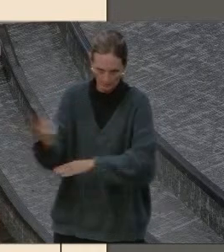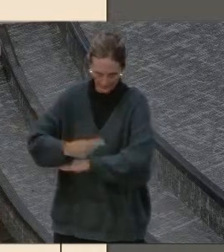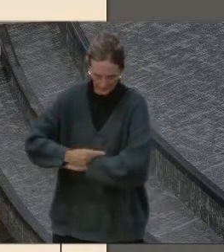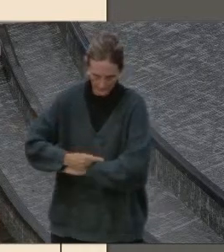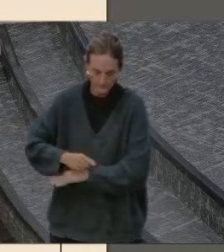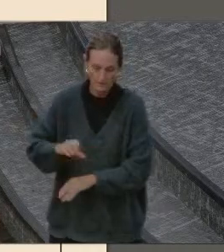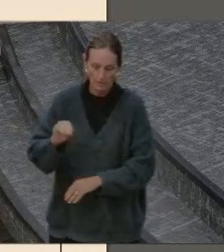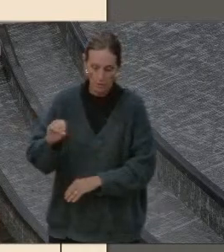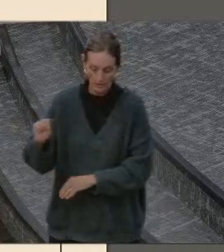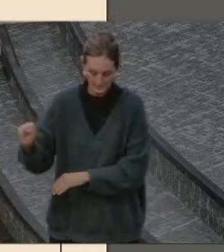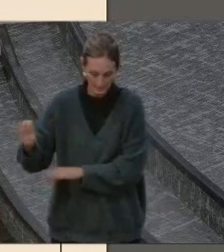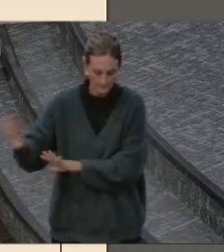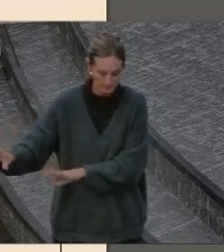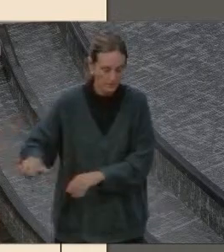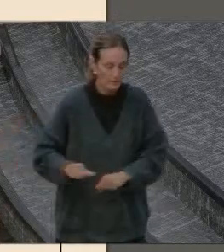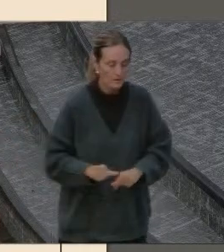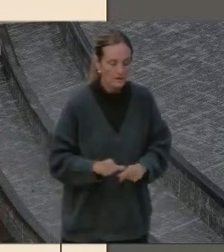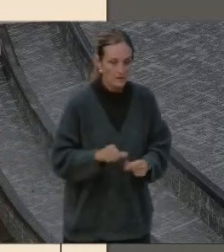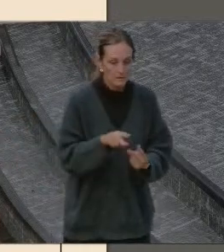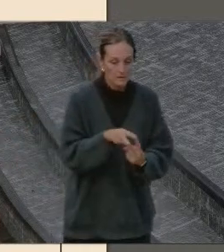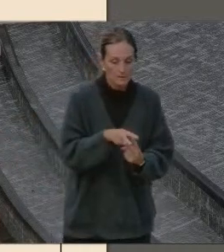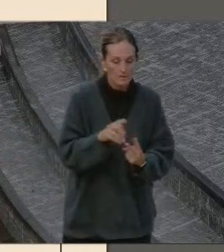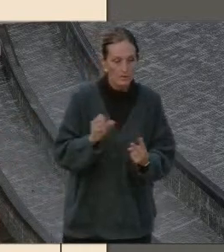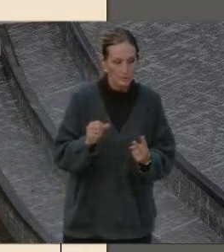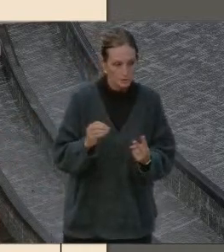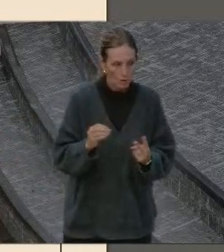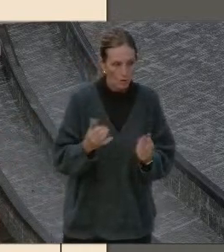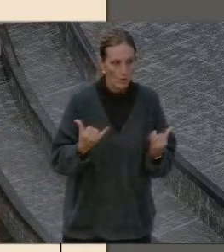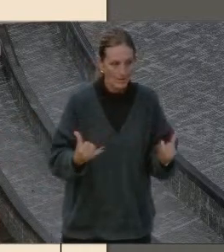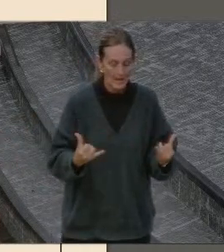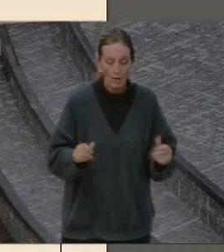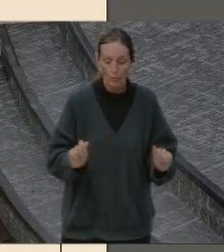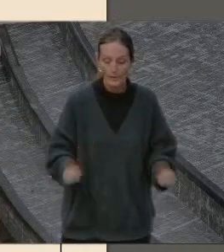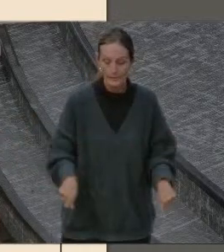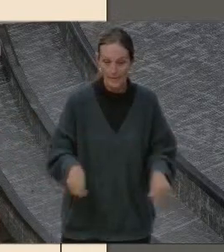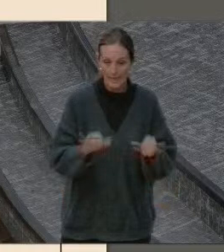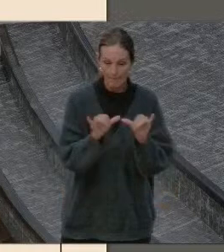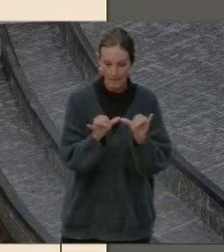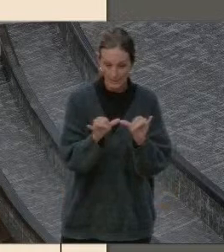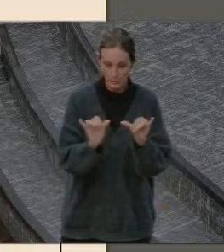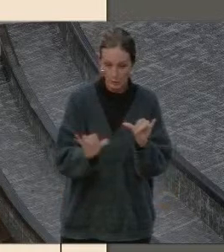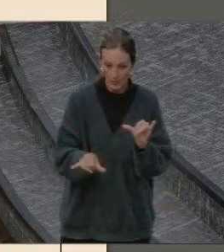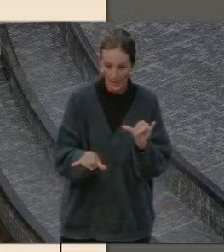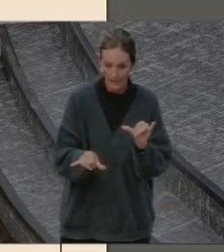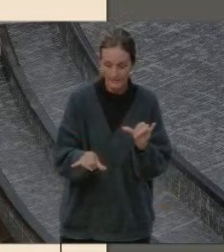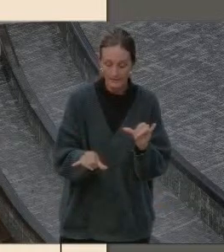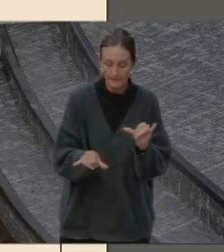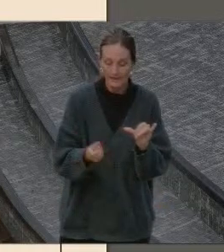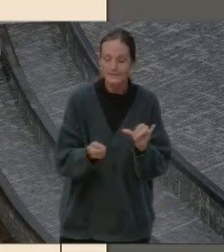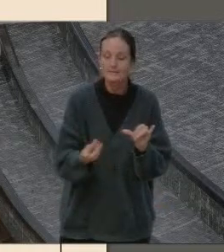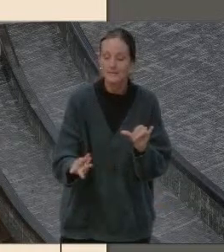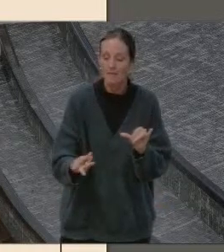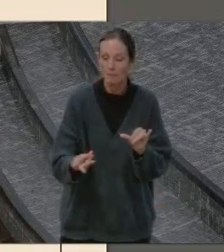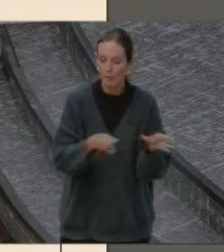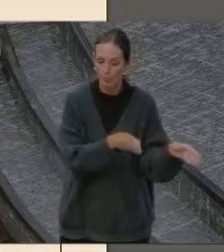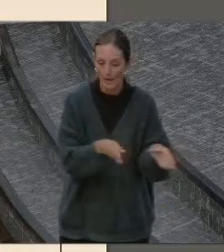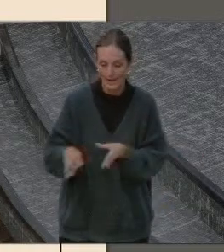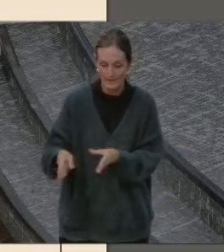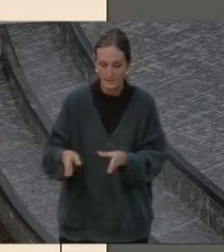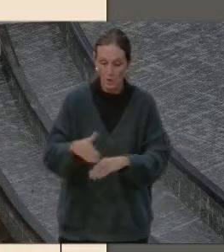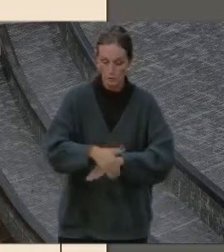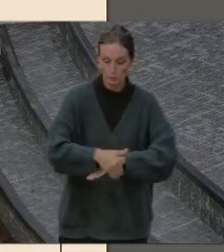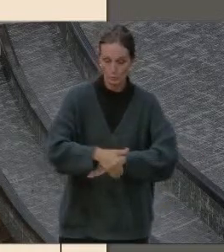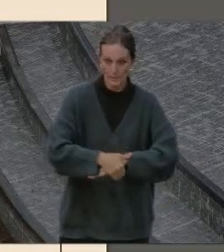The prevalence of exclusionary discipline can be measured in several different ways. For tonight's presentation, I'm